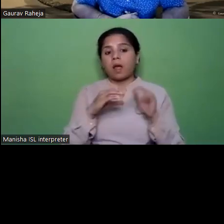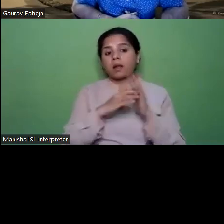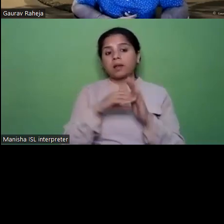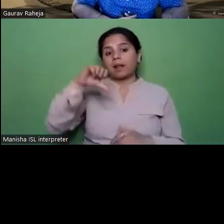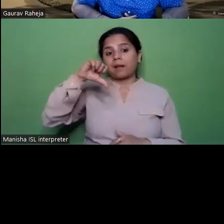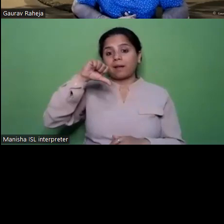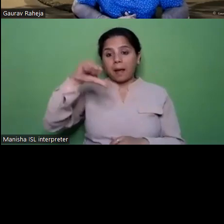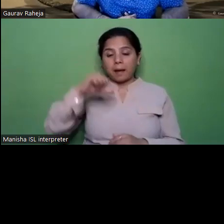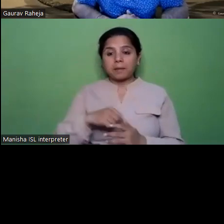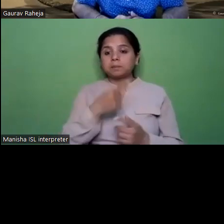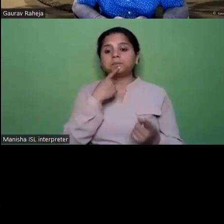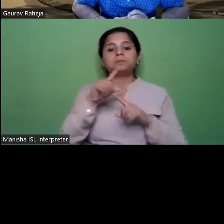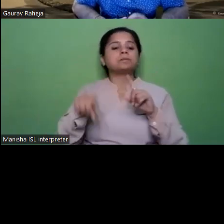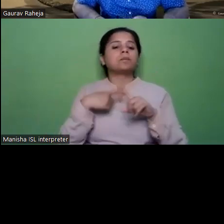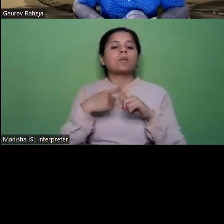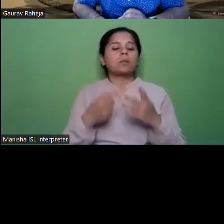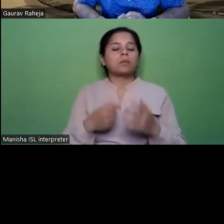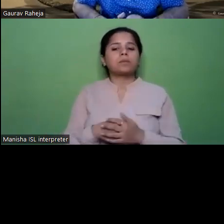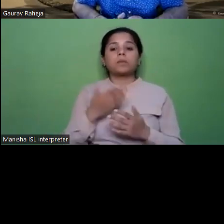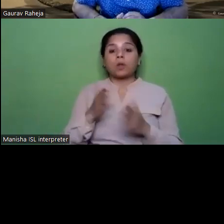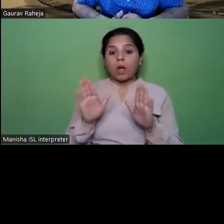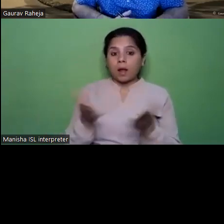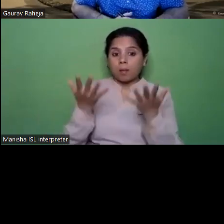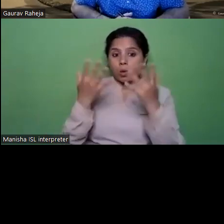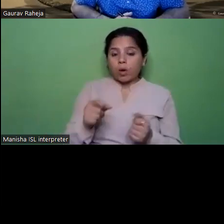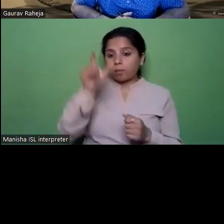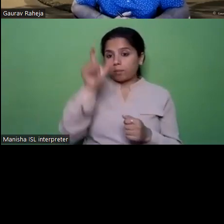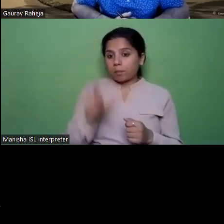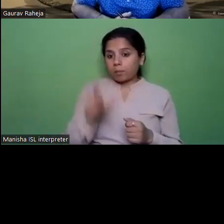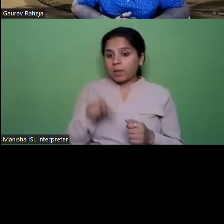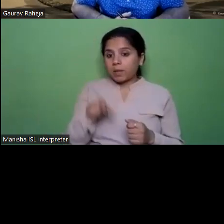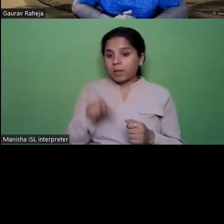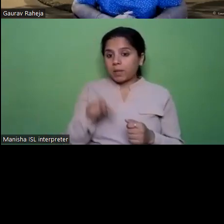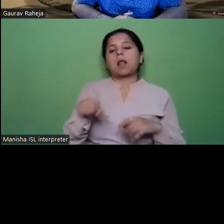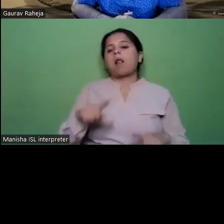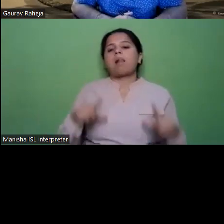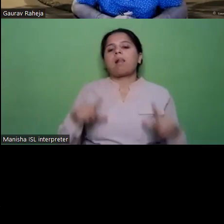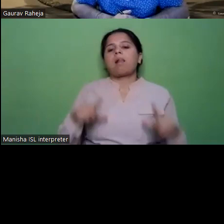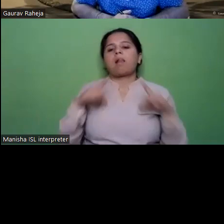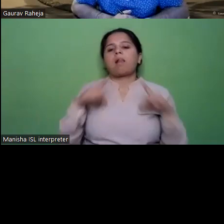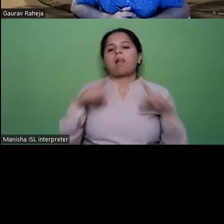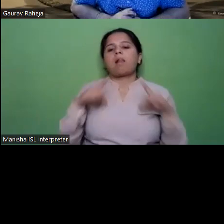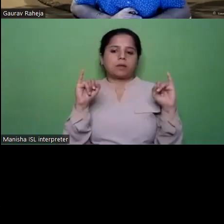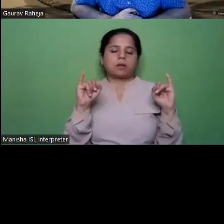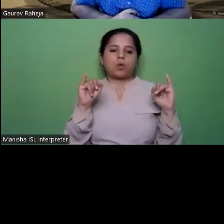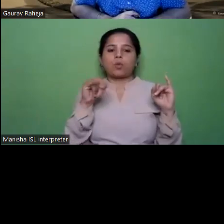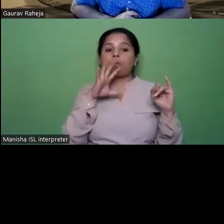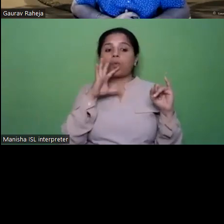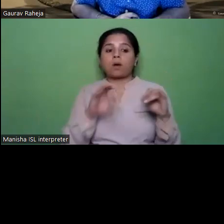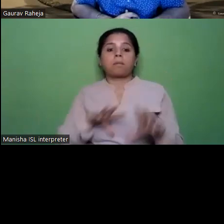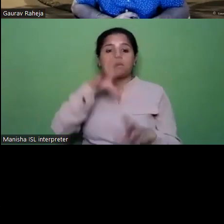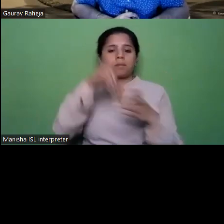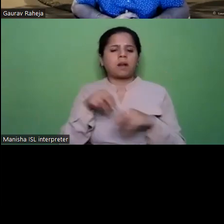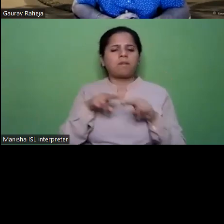convention talks that to enable persons with disabilities to live independently and participate fully